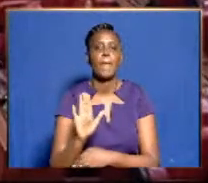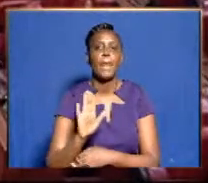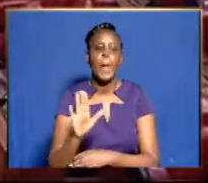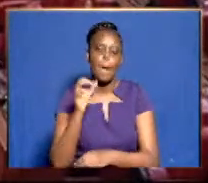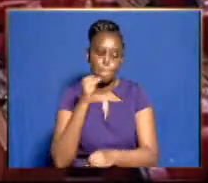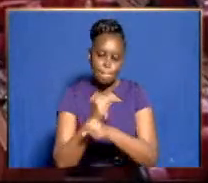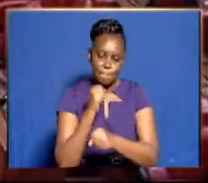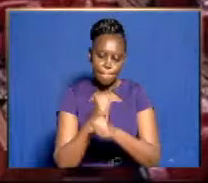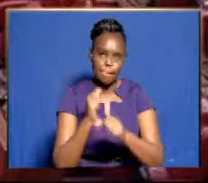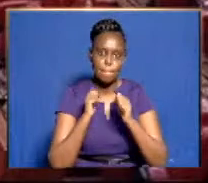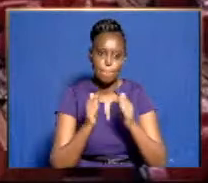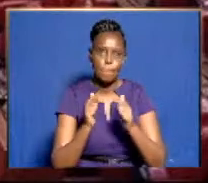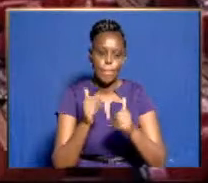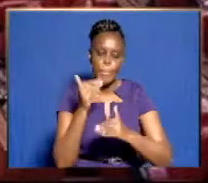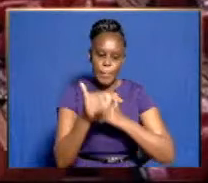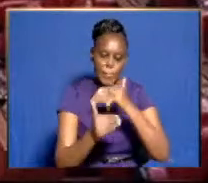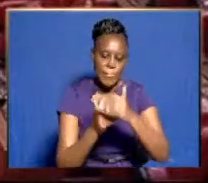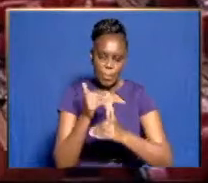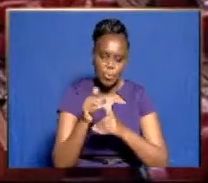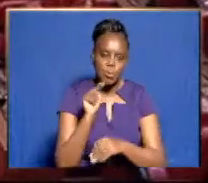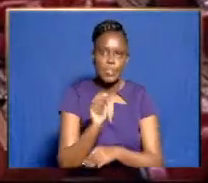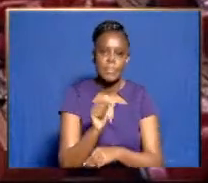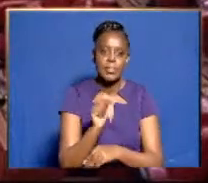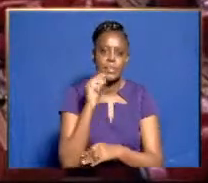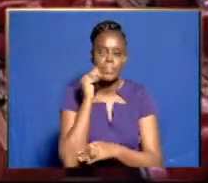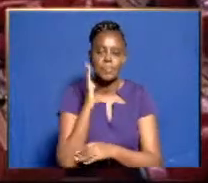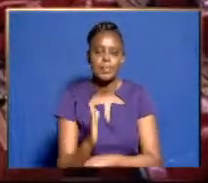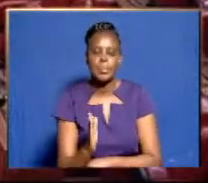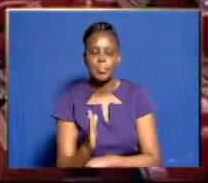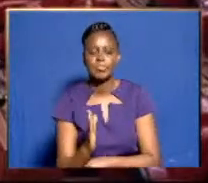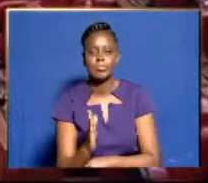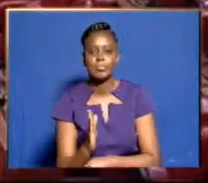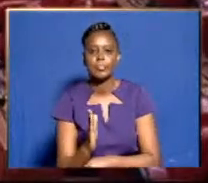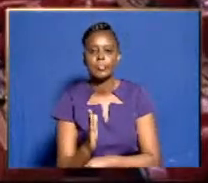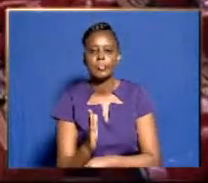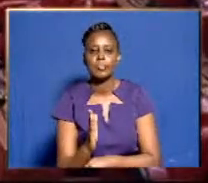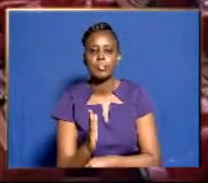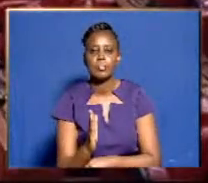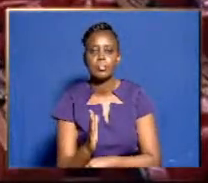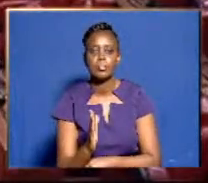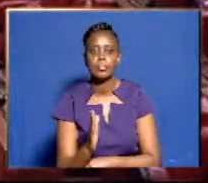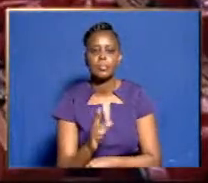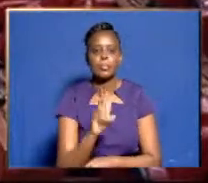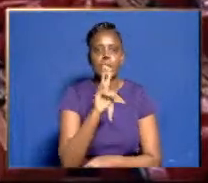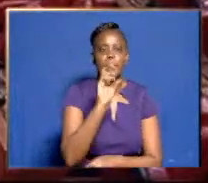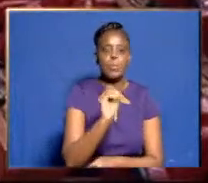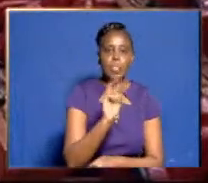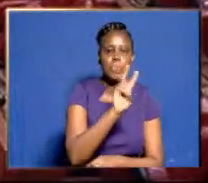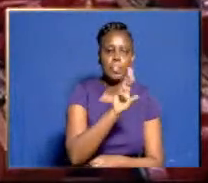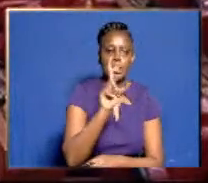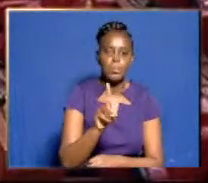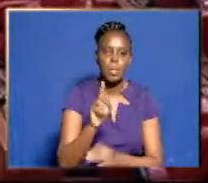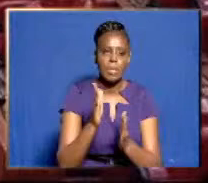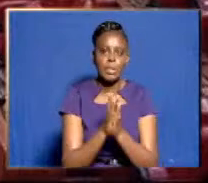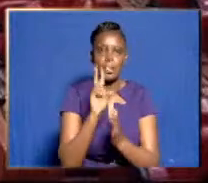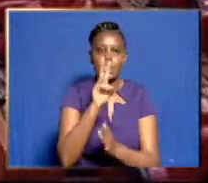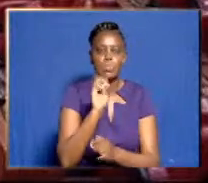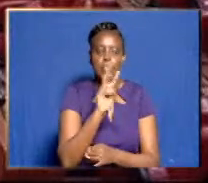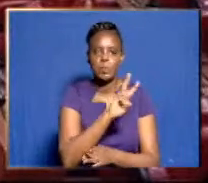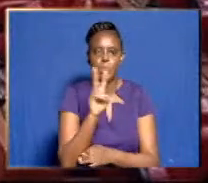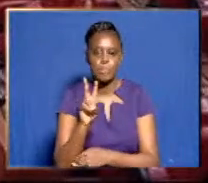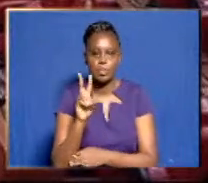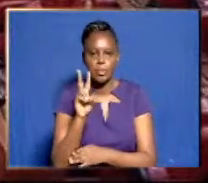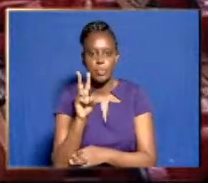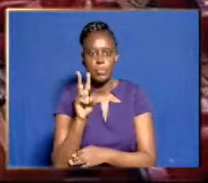dedication in this process. Mr. Speaker, the 2021-2022 proposed budget for the